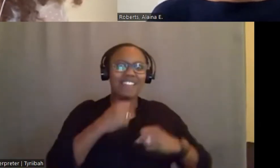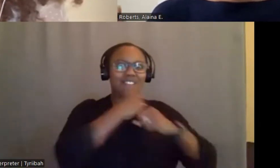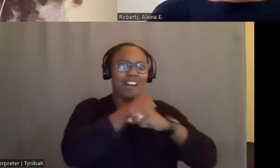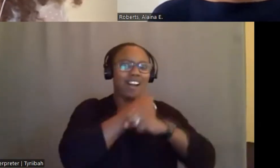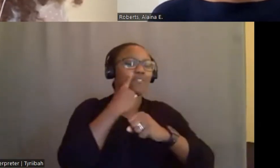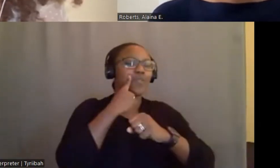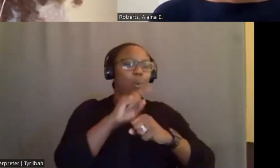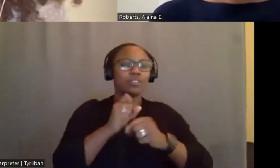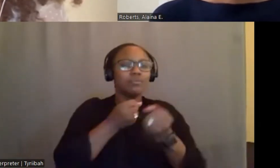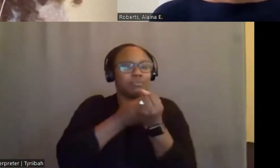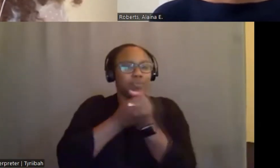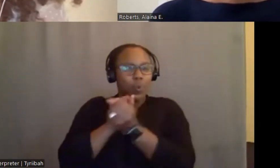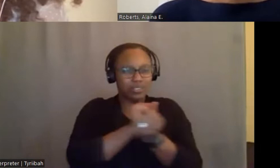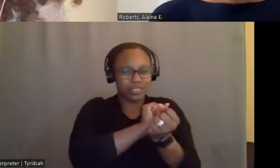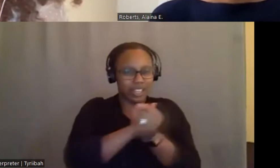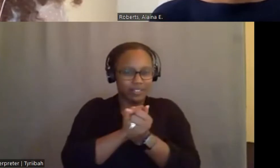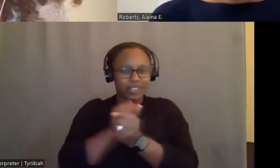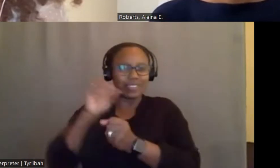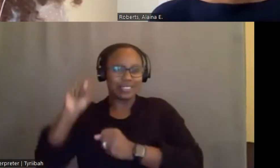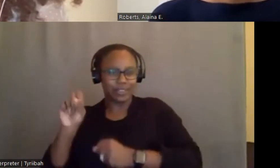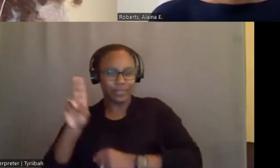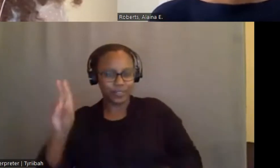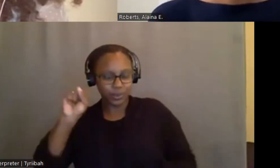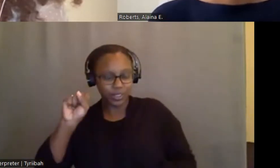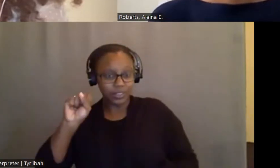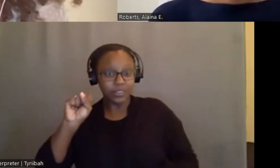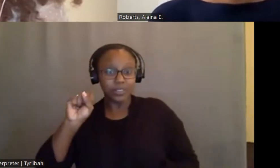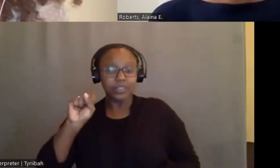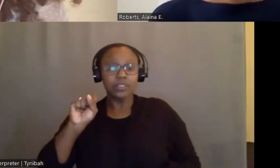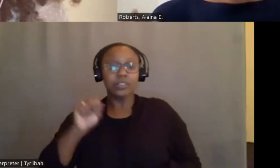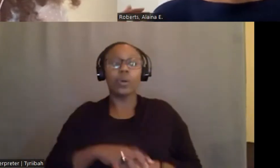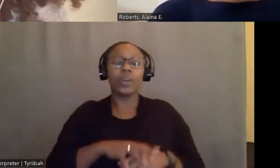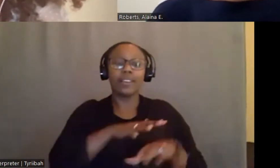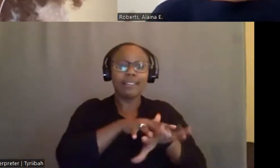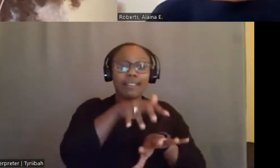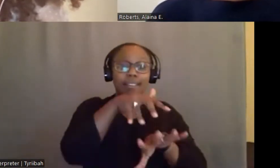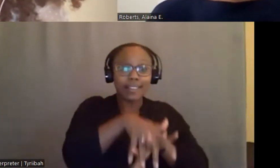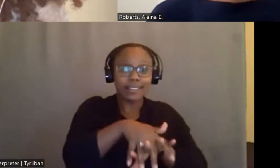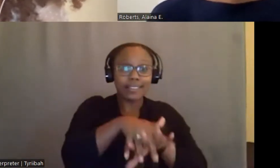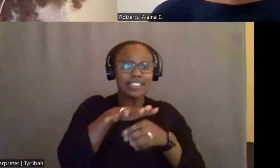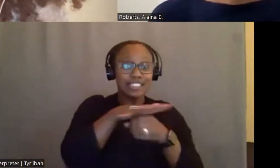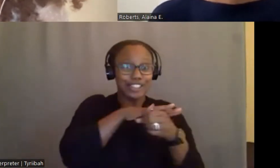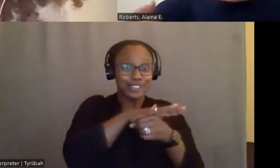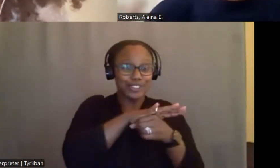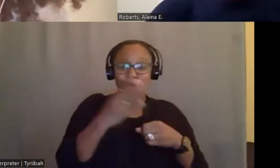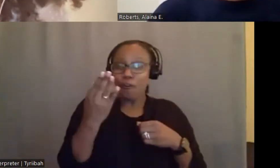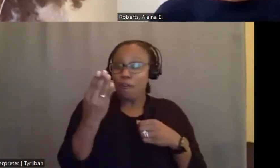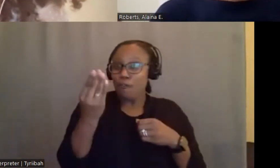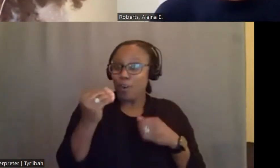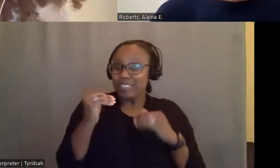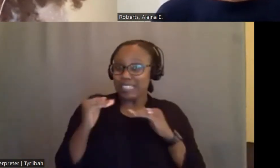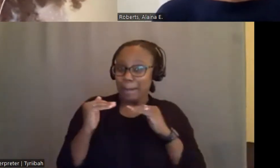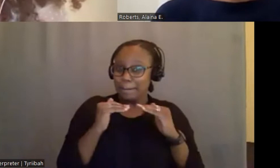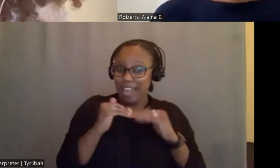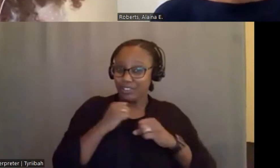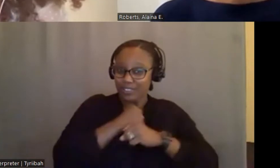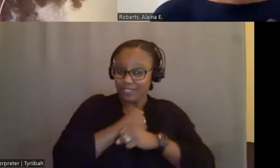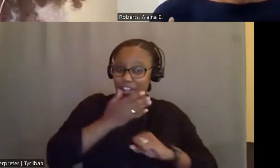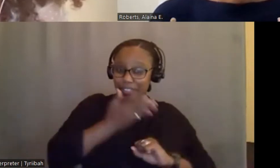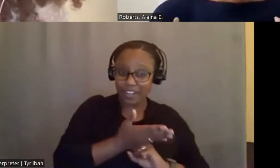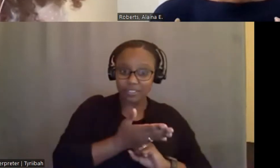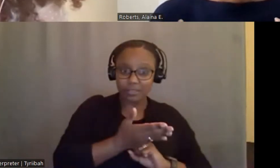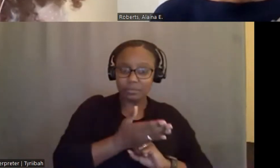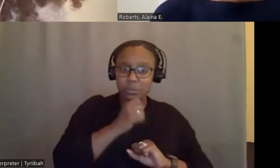about 14 battles actually fought in Indian territory. So this is, you know, not just kind of a small thing. It really is actually involved in the